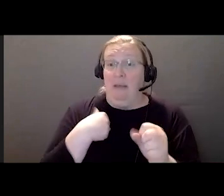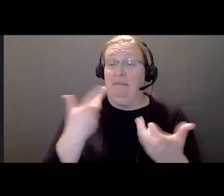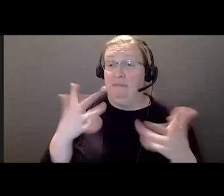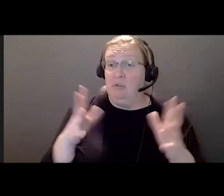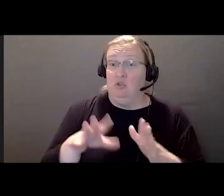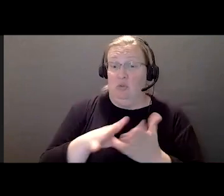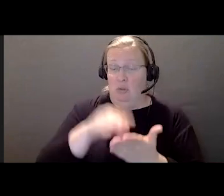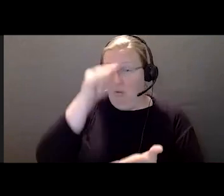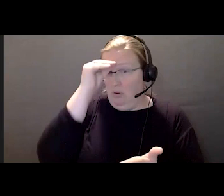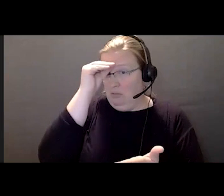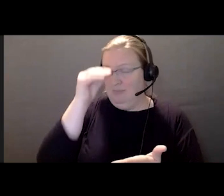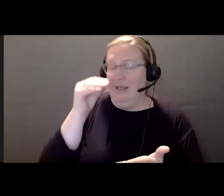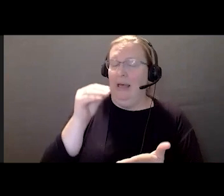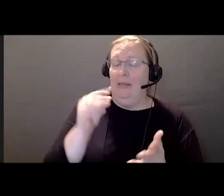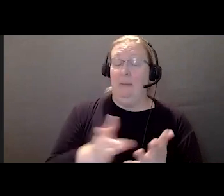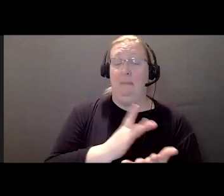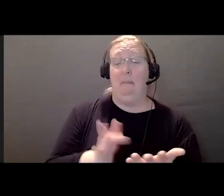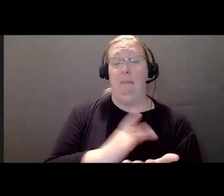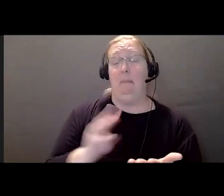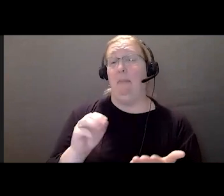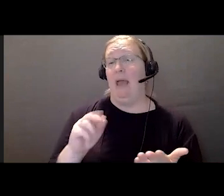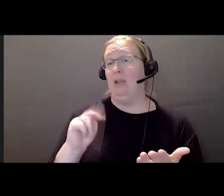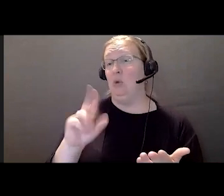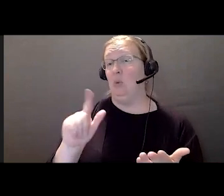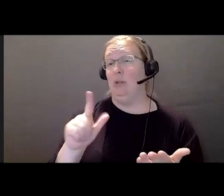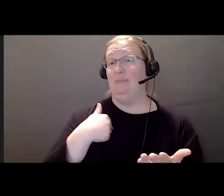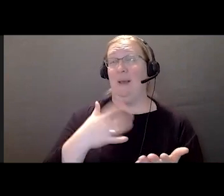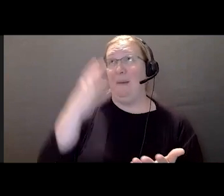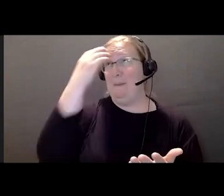I memorized the manual, so it's not really hard for me.